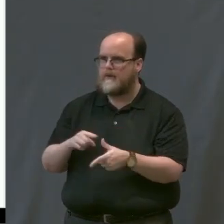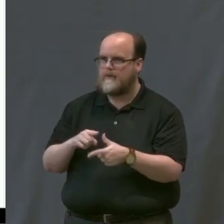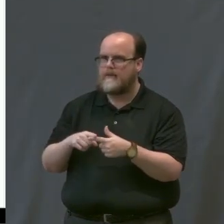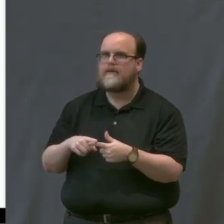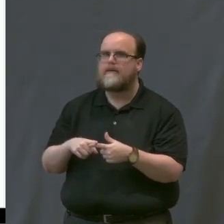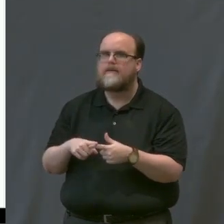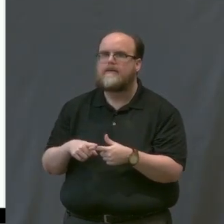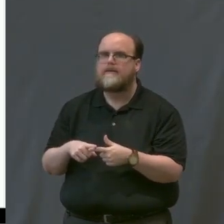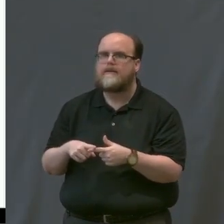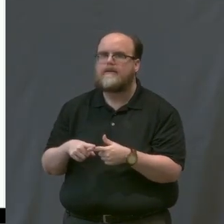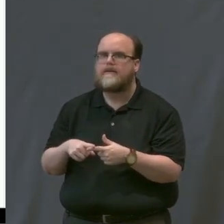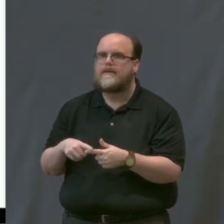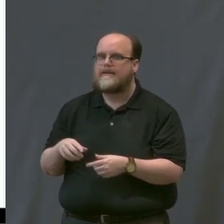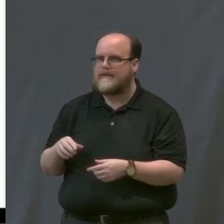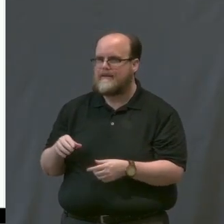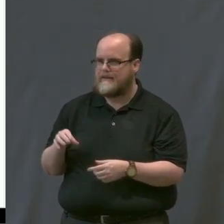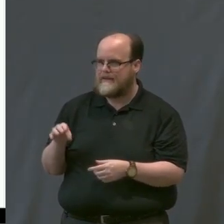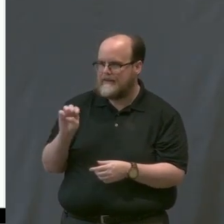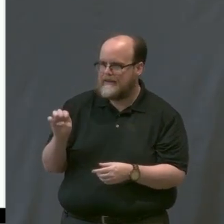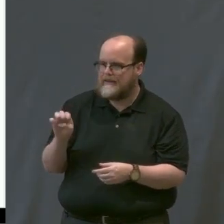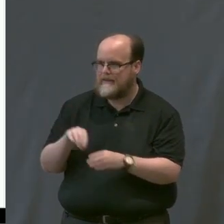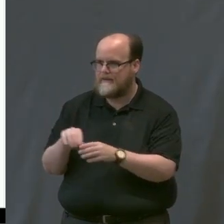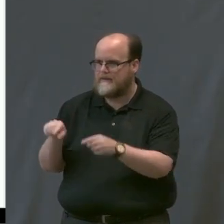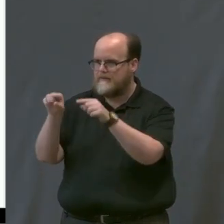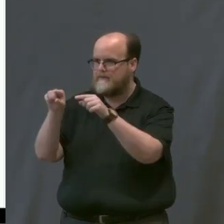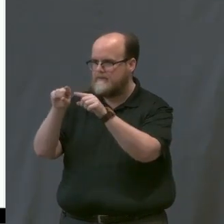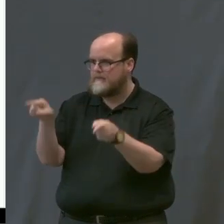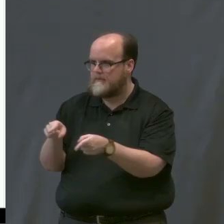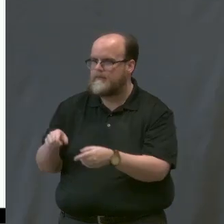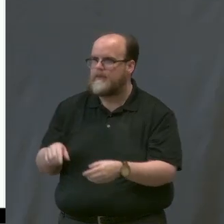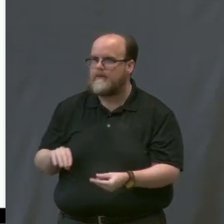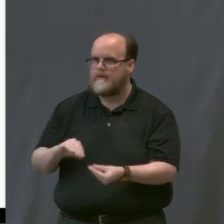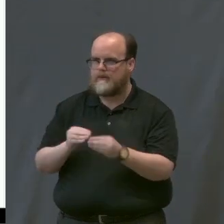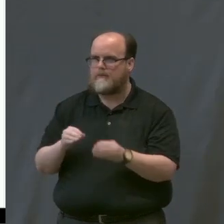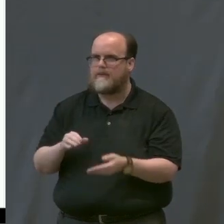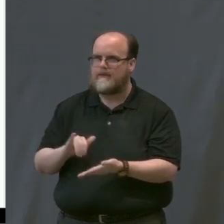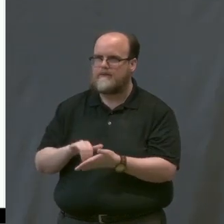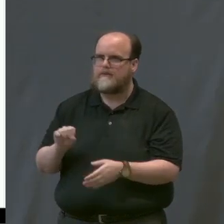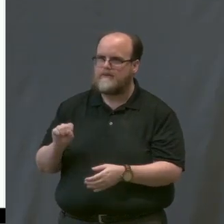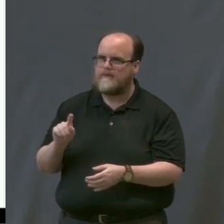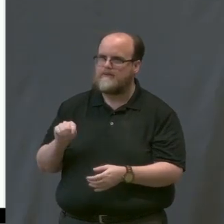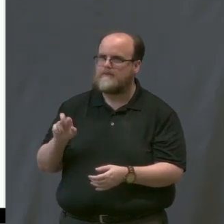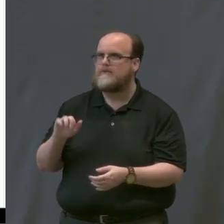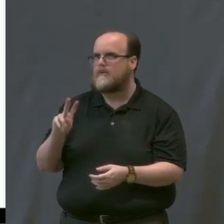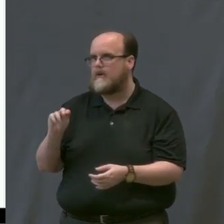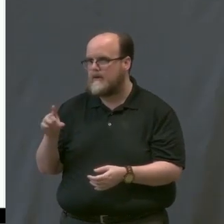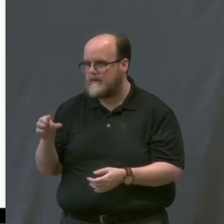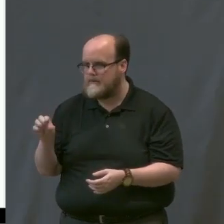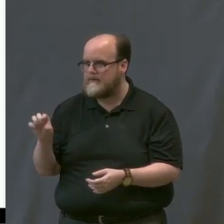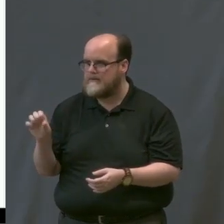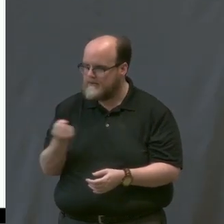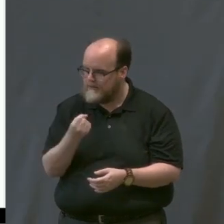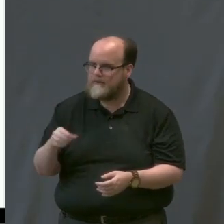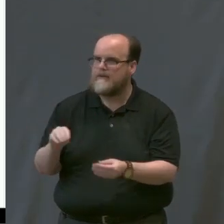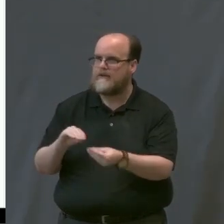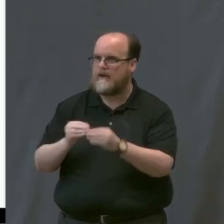a lowercase e, within brackets. The number is the Strong's Concordance cross-reference number for that Greek word.